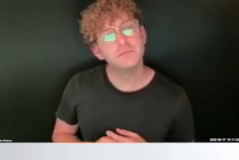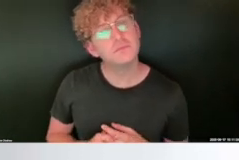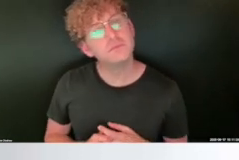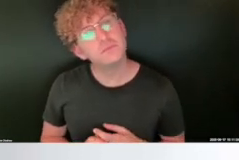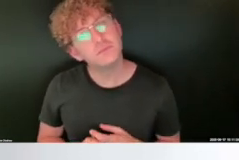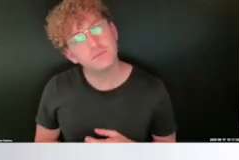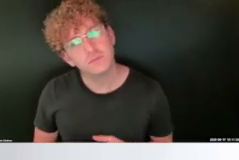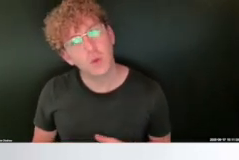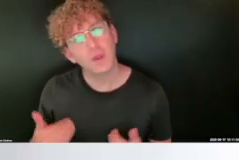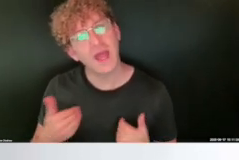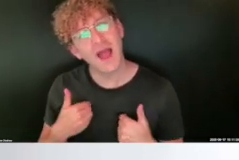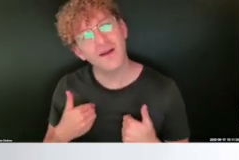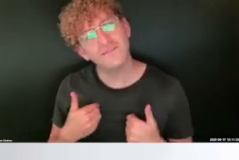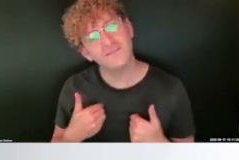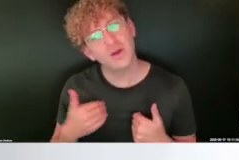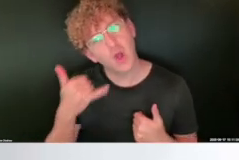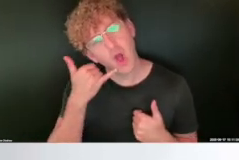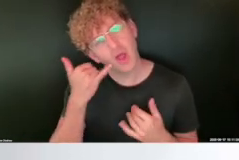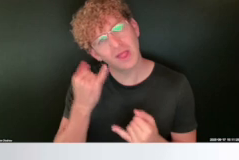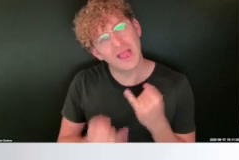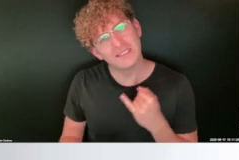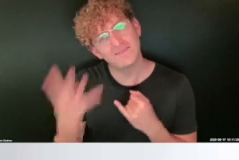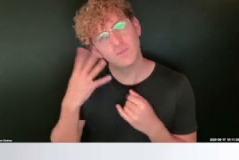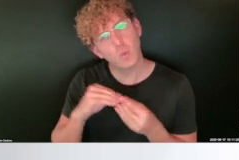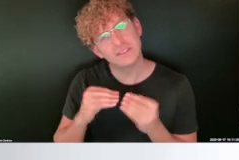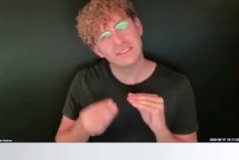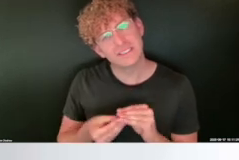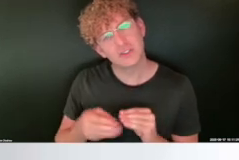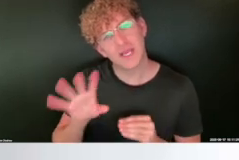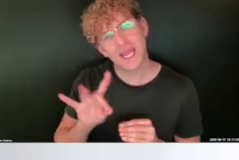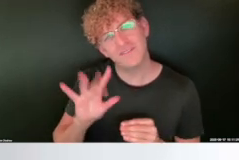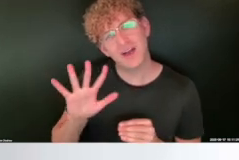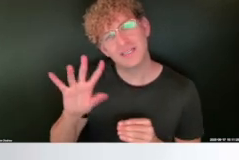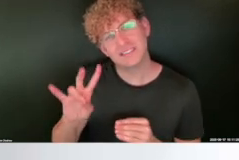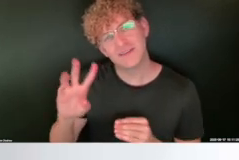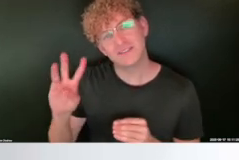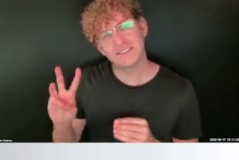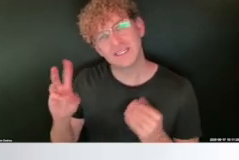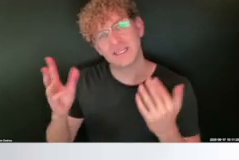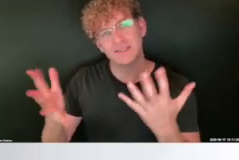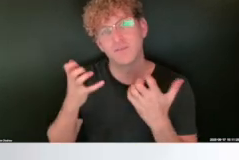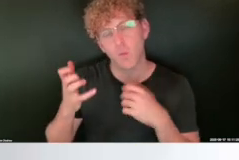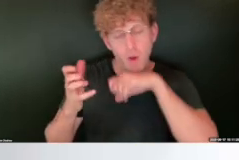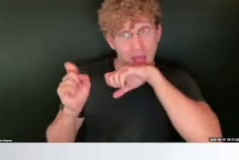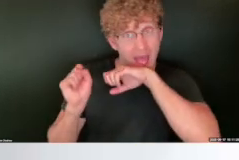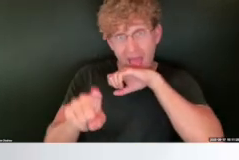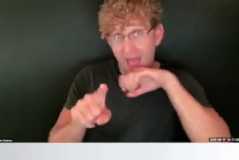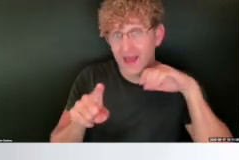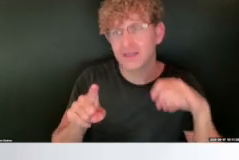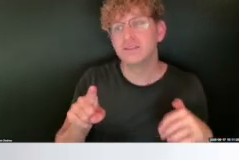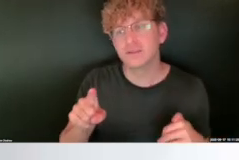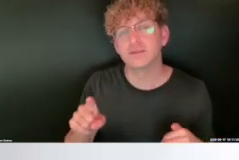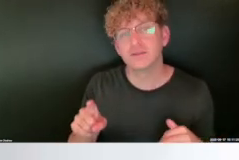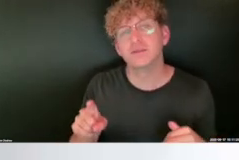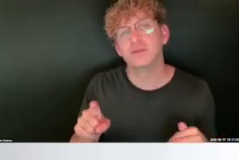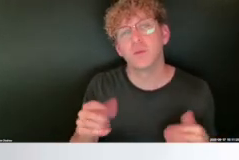four digits as 8576. If you'd like to ask your question, and then we have two more questions